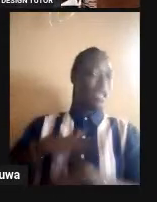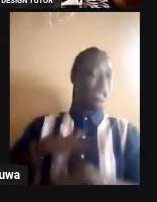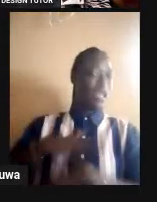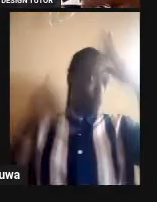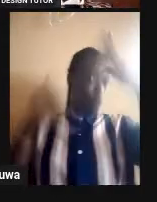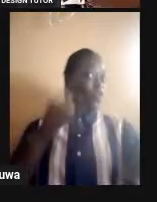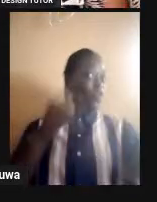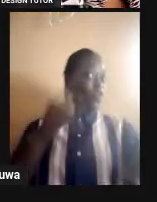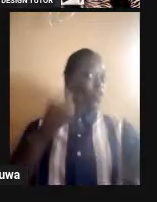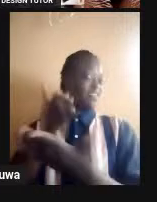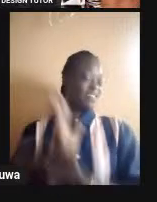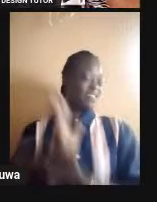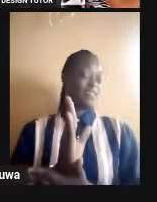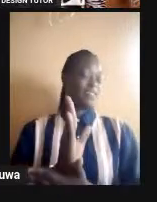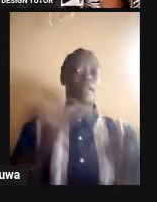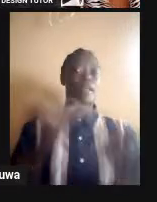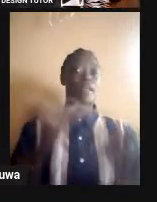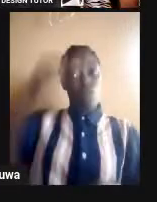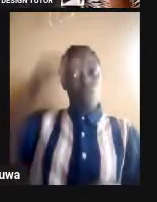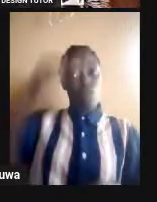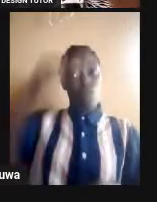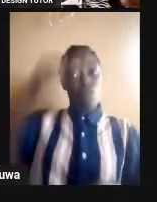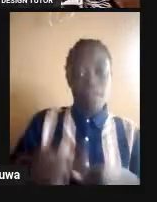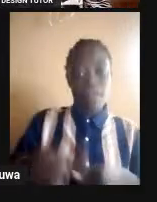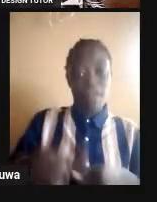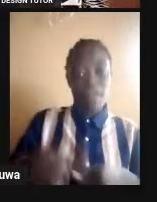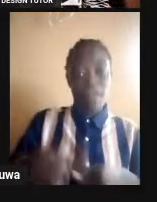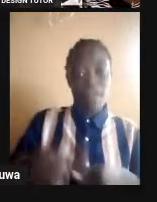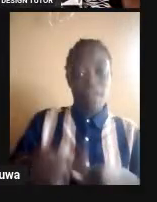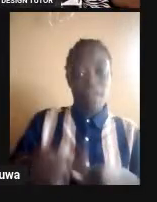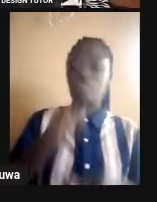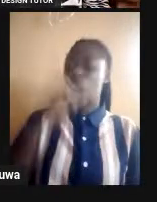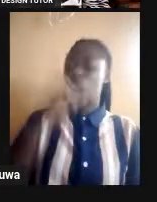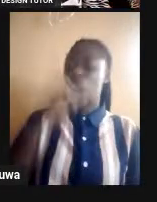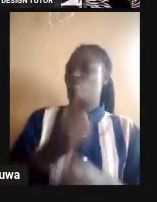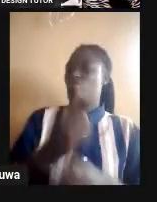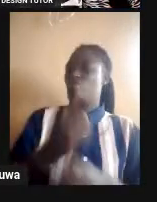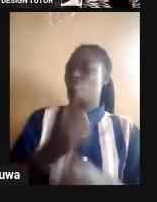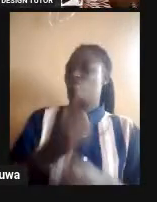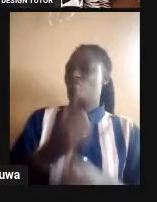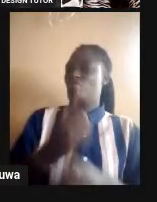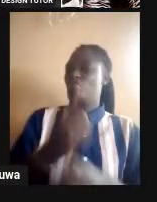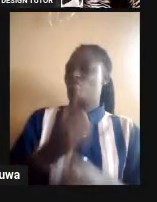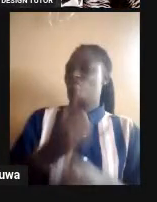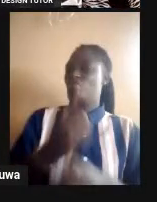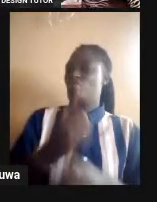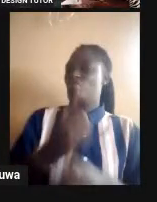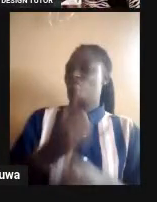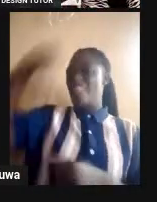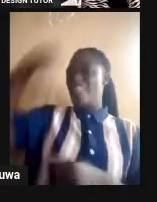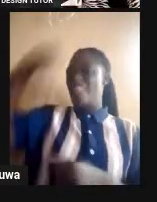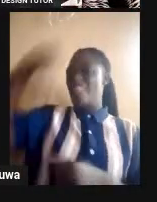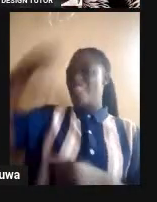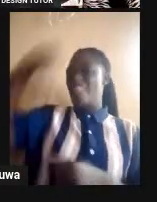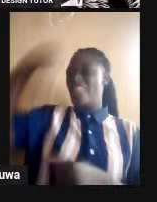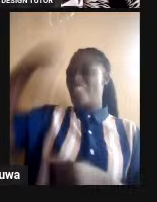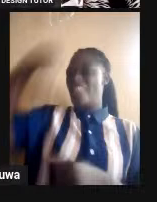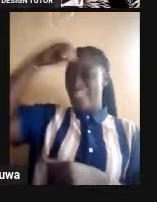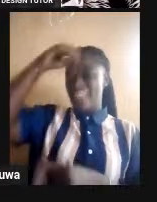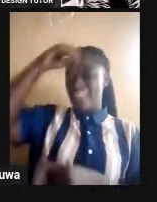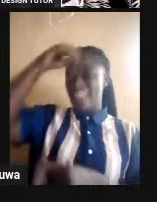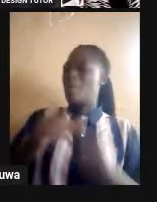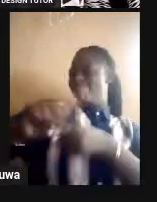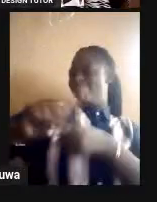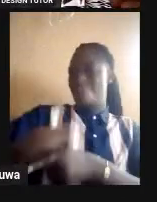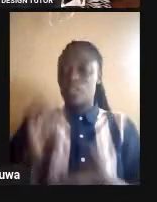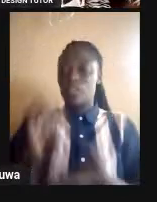learning and putting it to practice. Make sure you do the assignments. And also, don't forget to subscribe to our channel. Lastly, if you have any